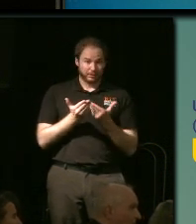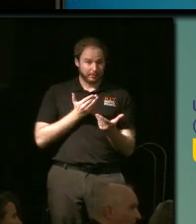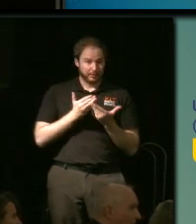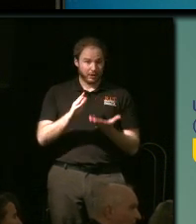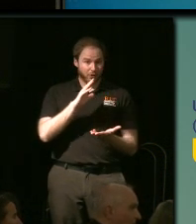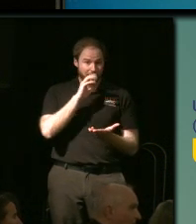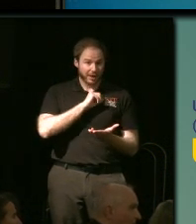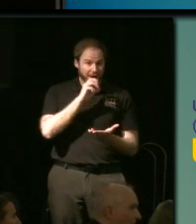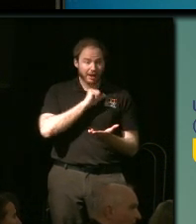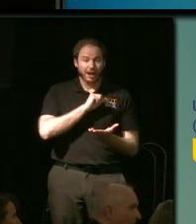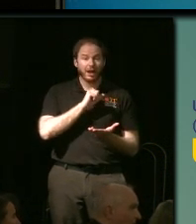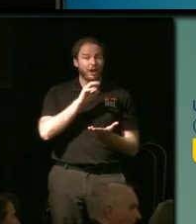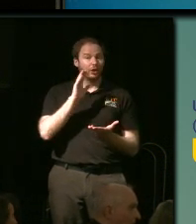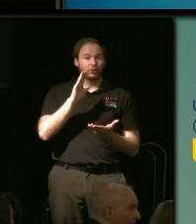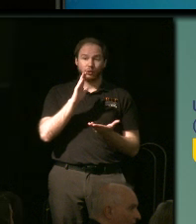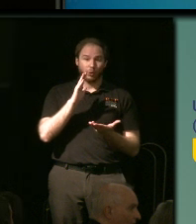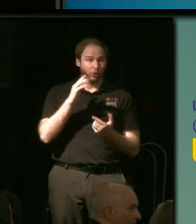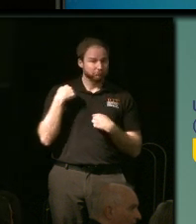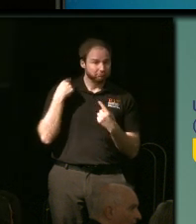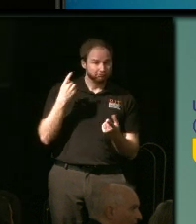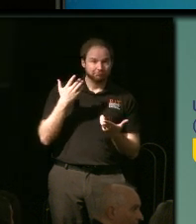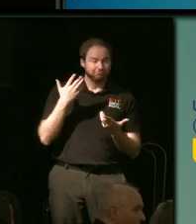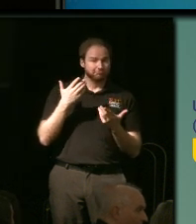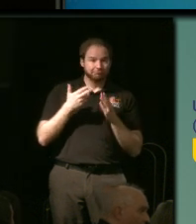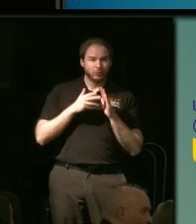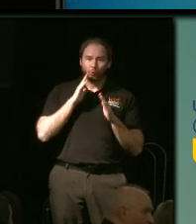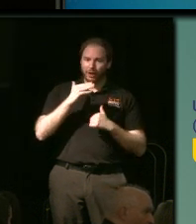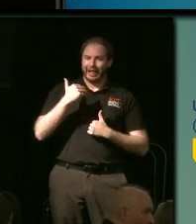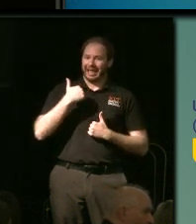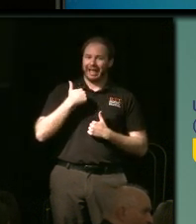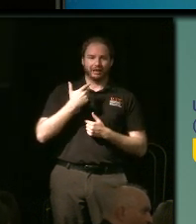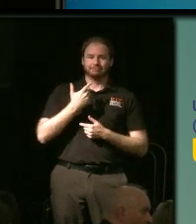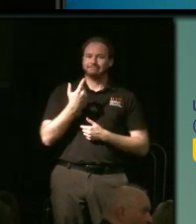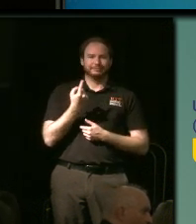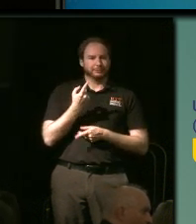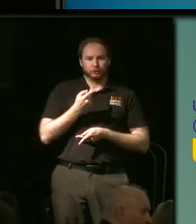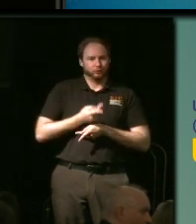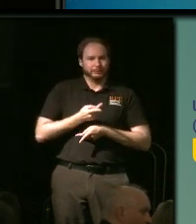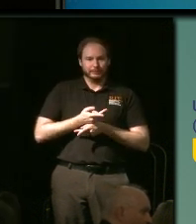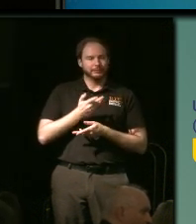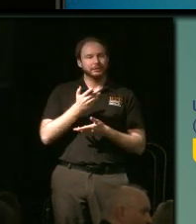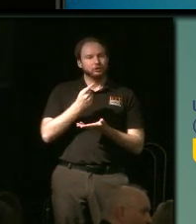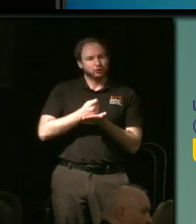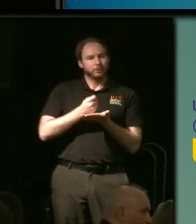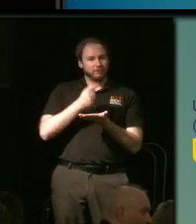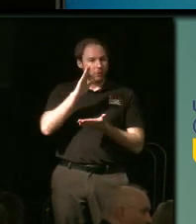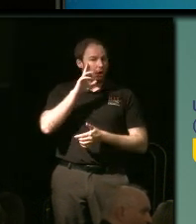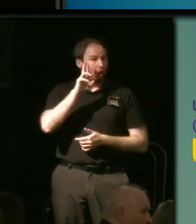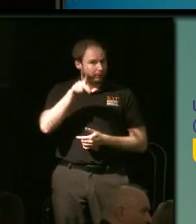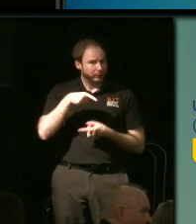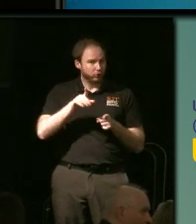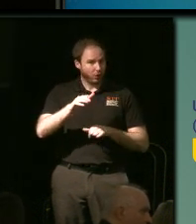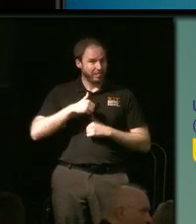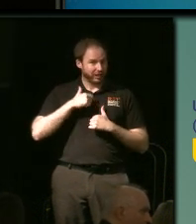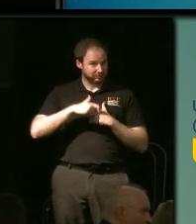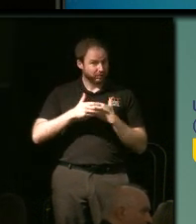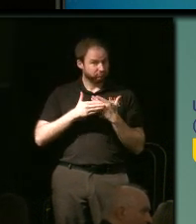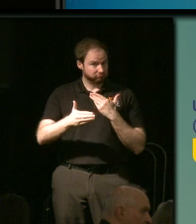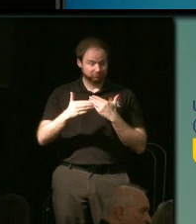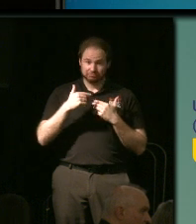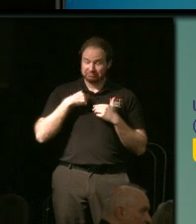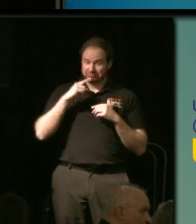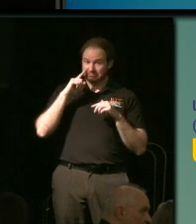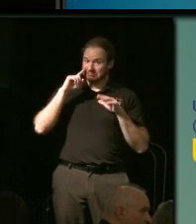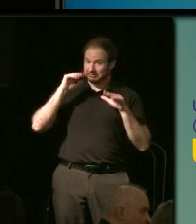your age or your status, will have some type of treatment for your RP within your lifetime. I think that's a